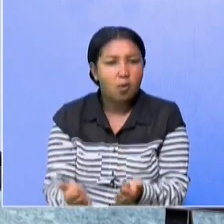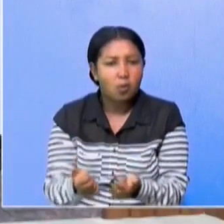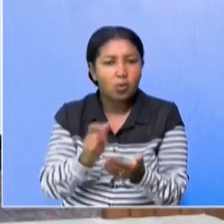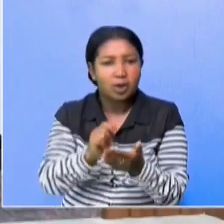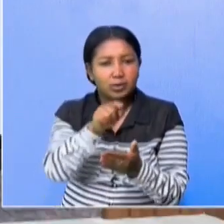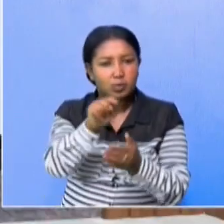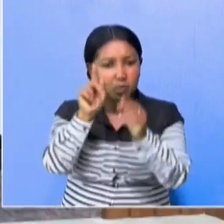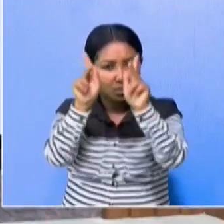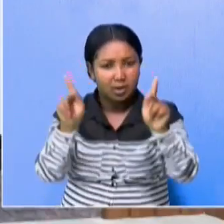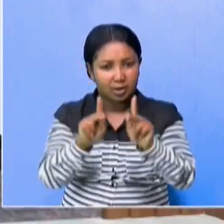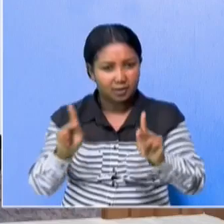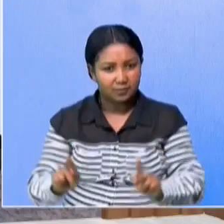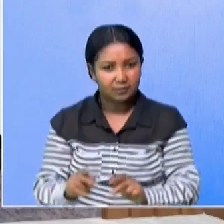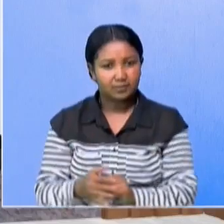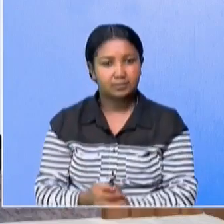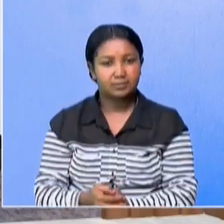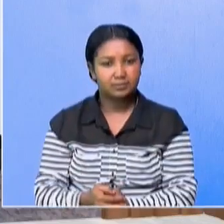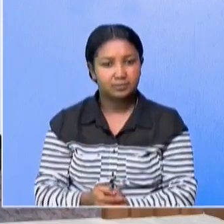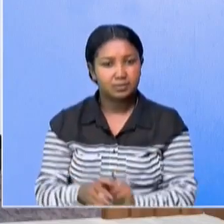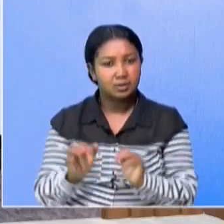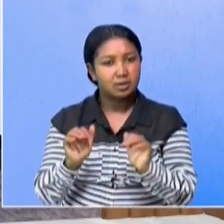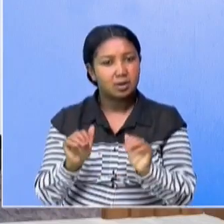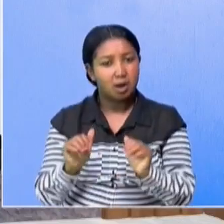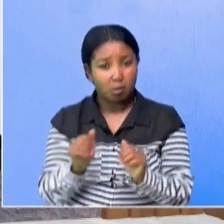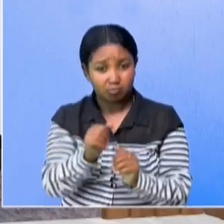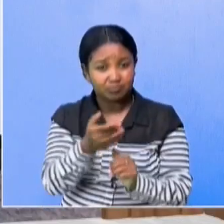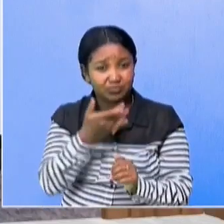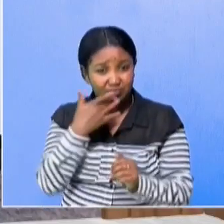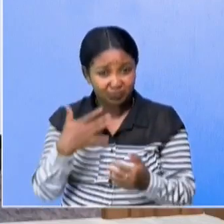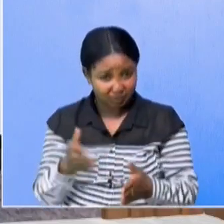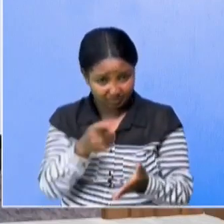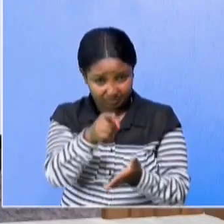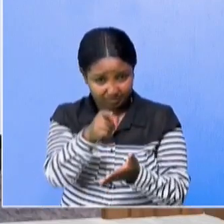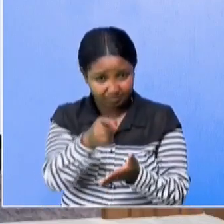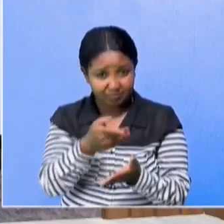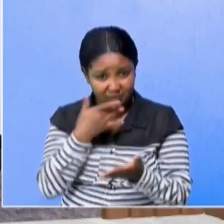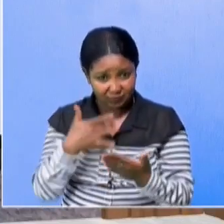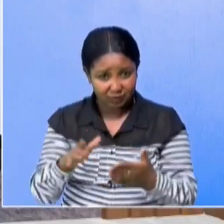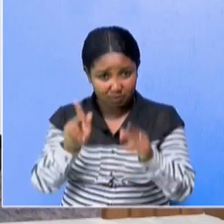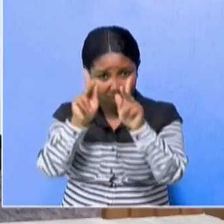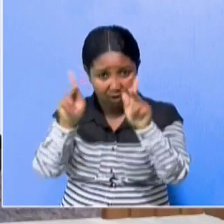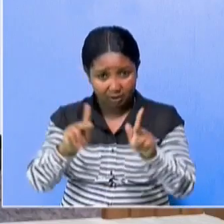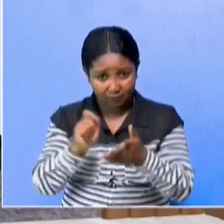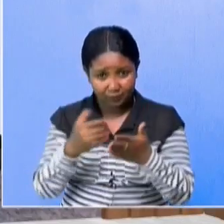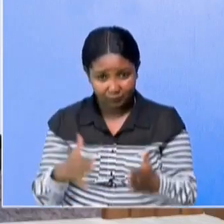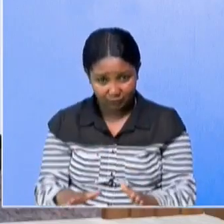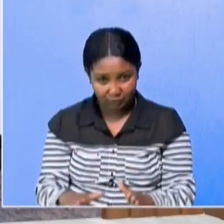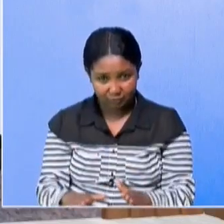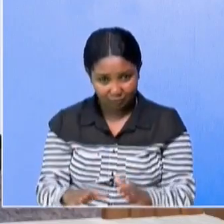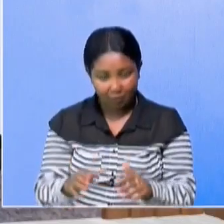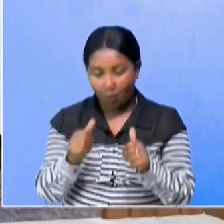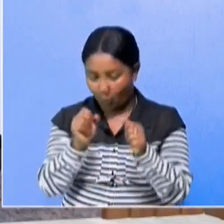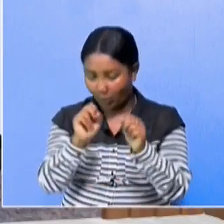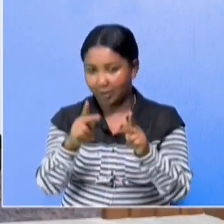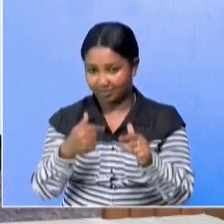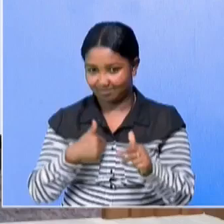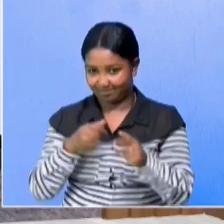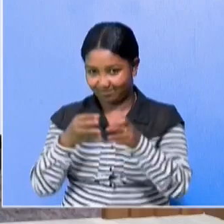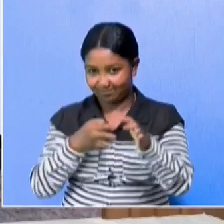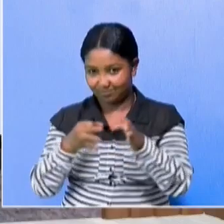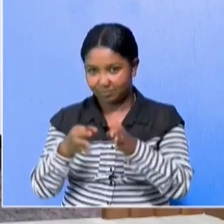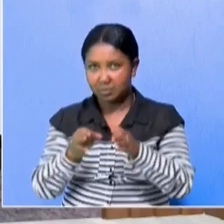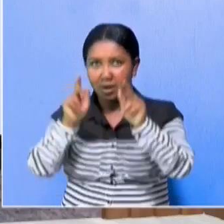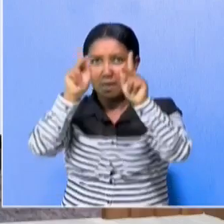your paragraph? Have you ever written any paragraph before? Good. I would like to tell you what